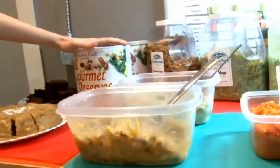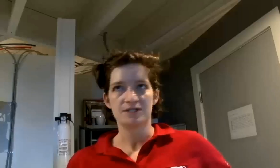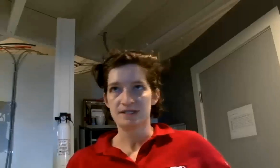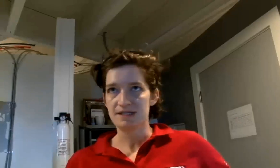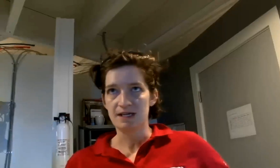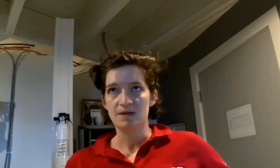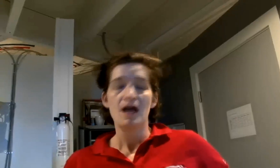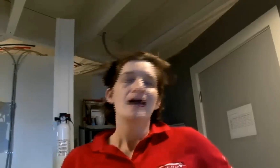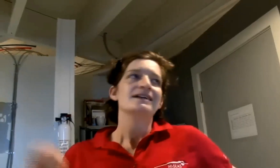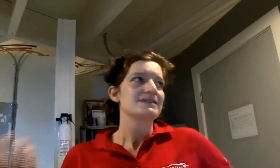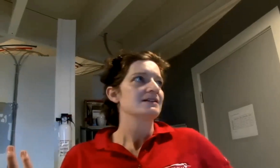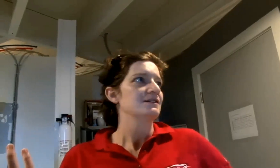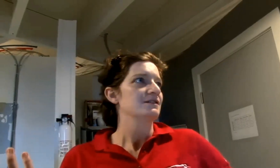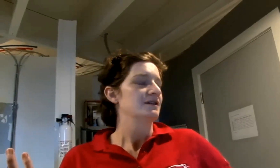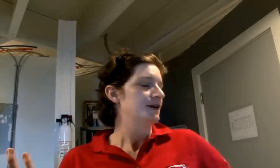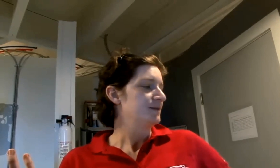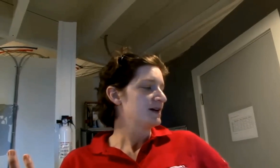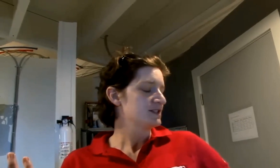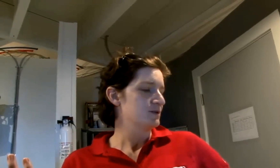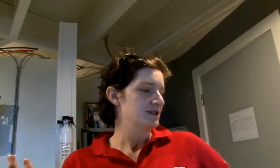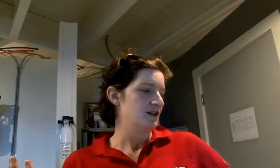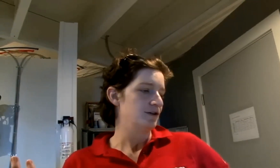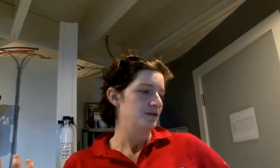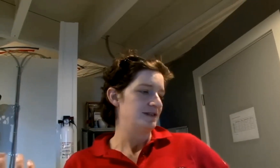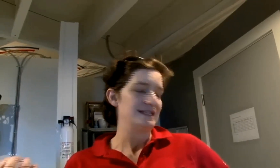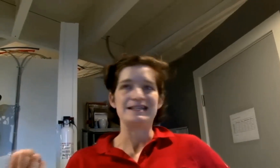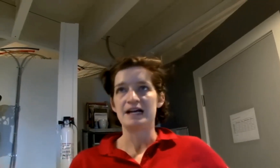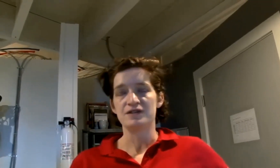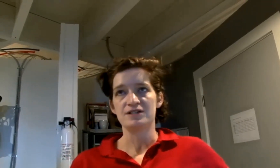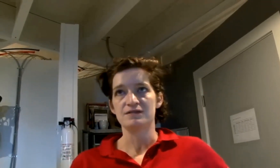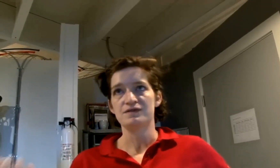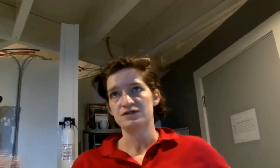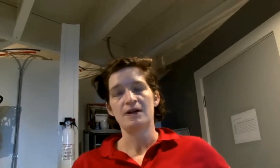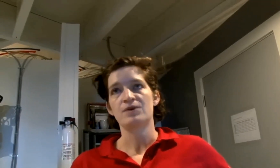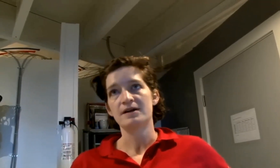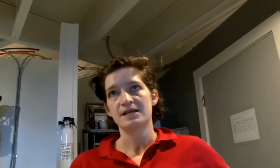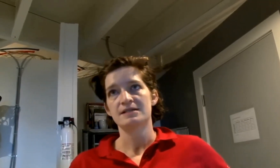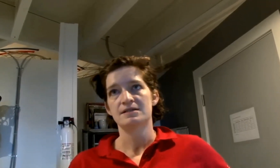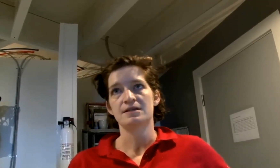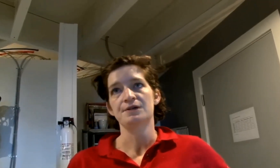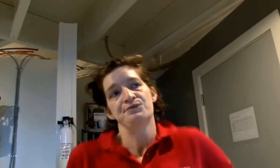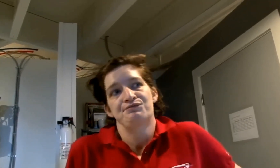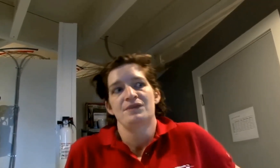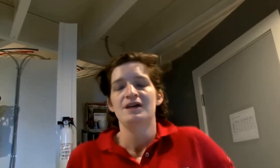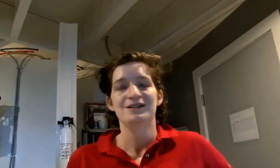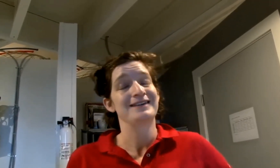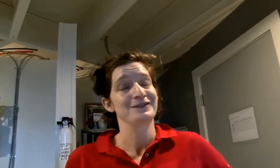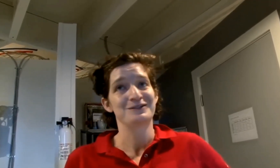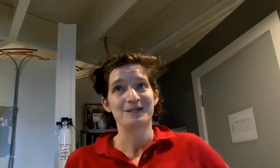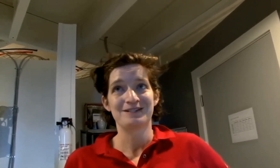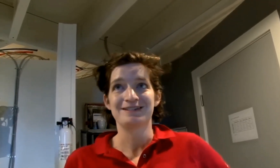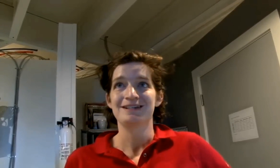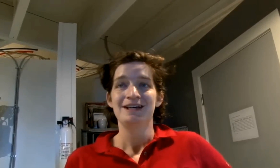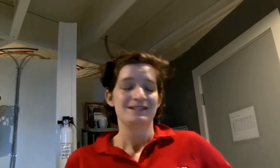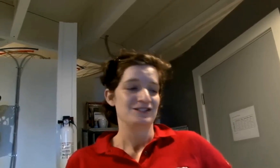The textures were just the same. It's a consequence of the dehydration freeze-dried process. So you can't